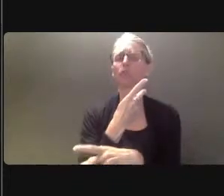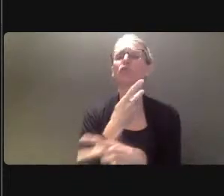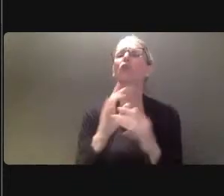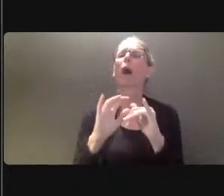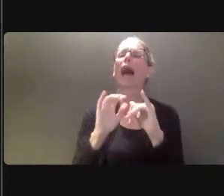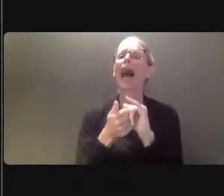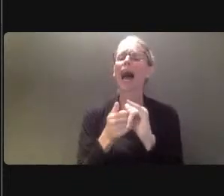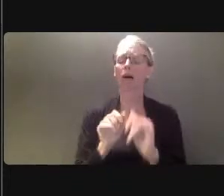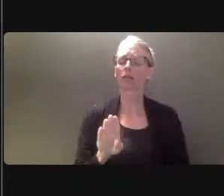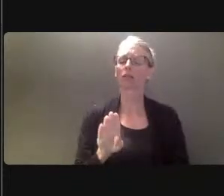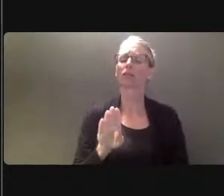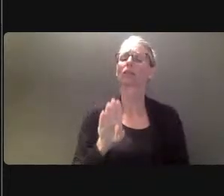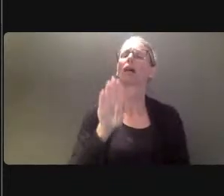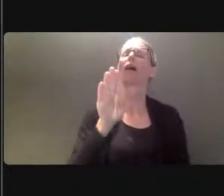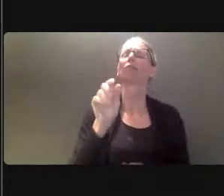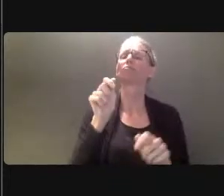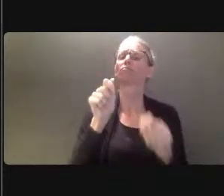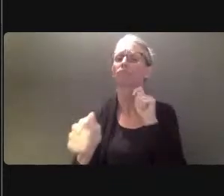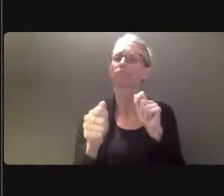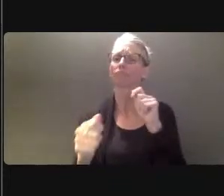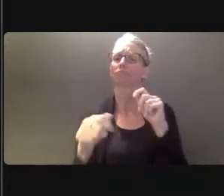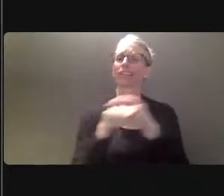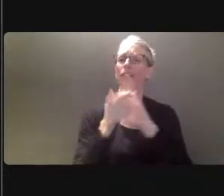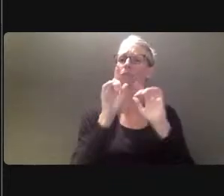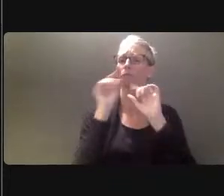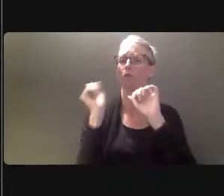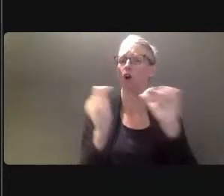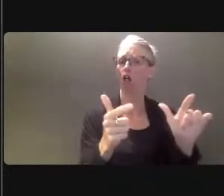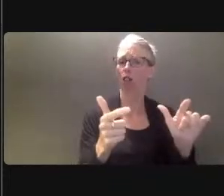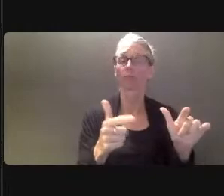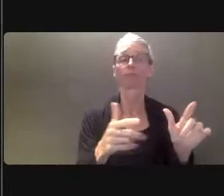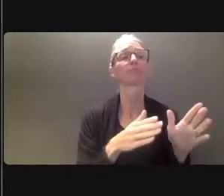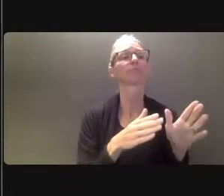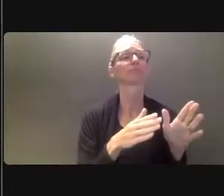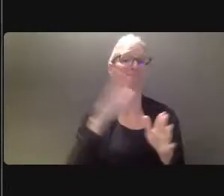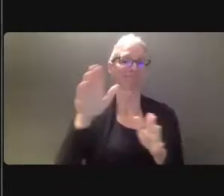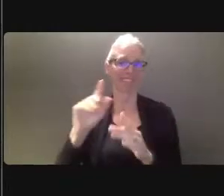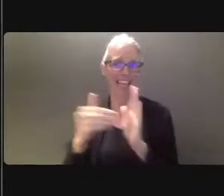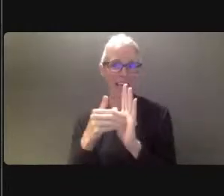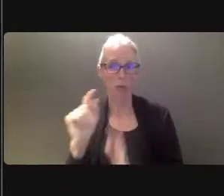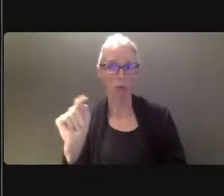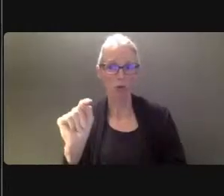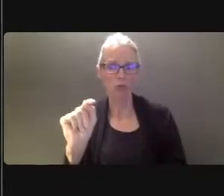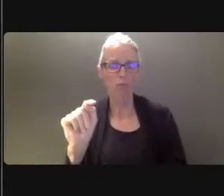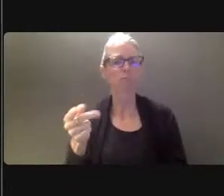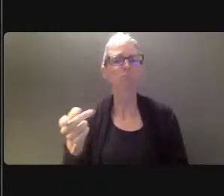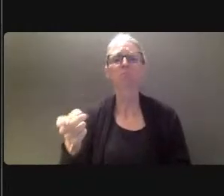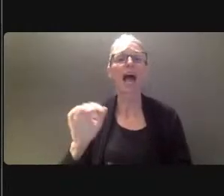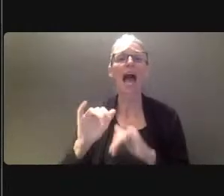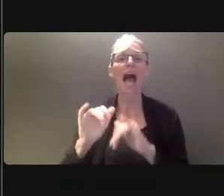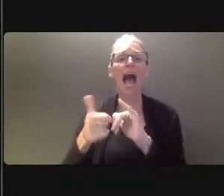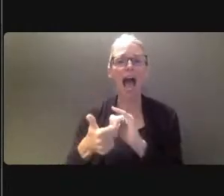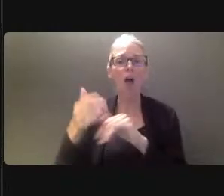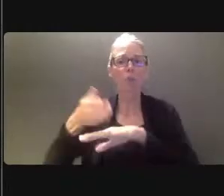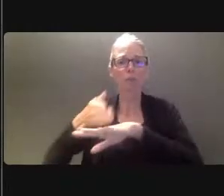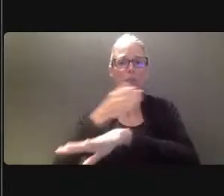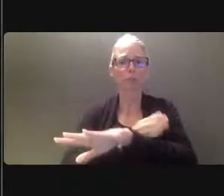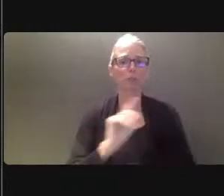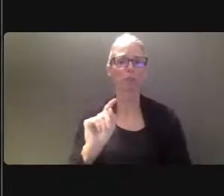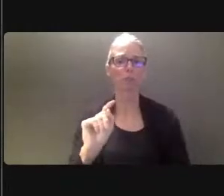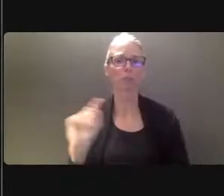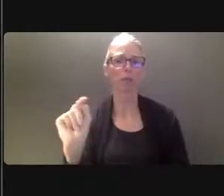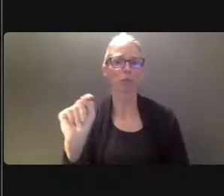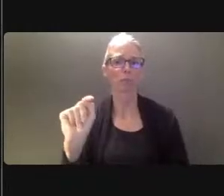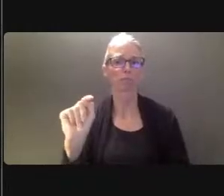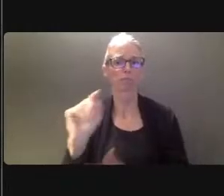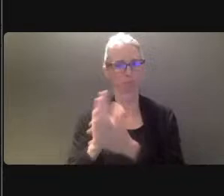everybody. And then washrooms, and it's like, all right, how do we get to an acceptable washroom? And it is very tough, but to